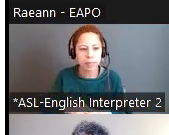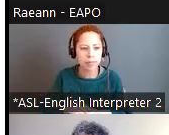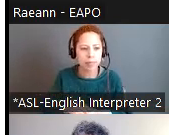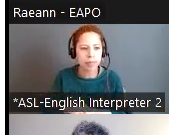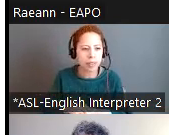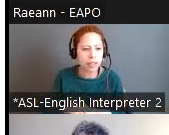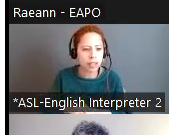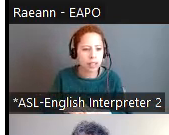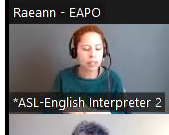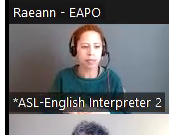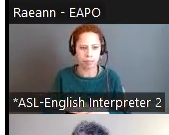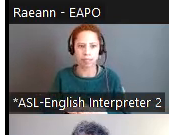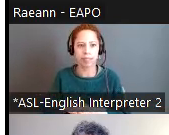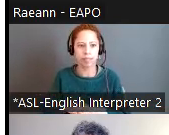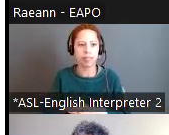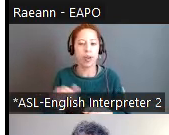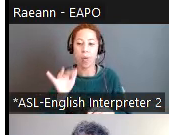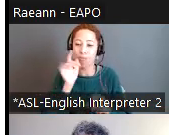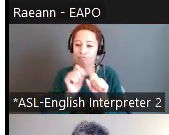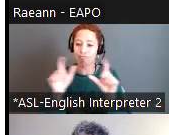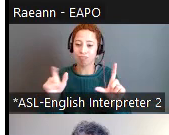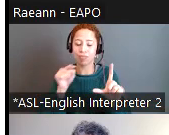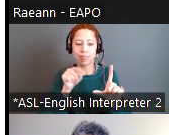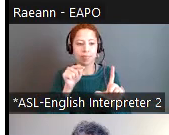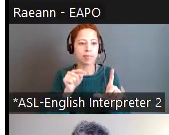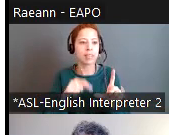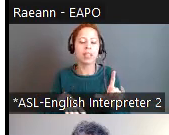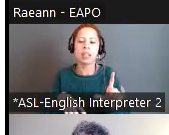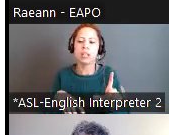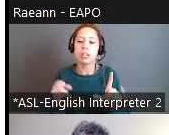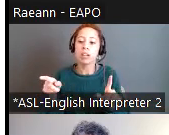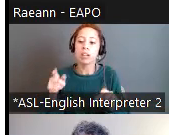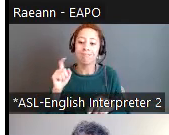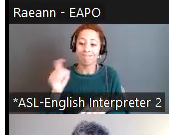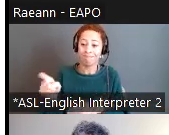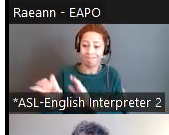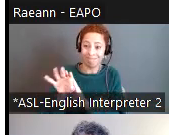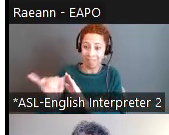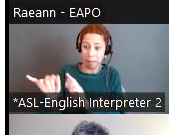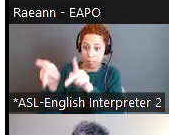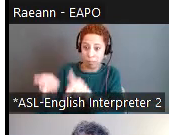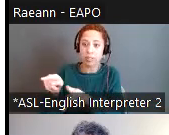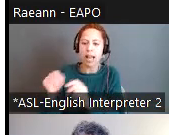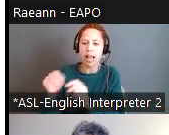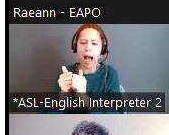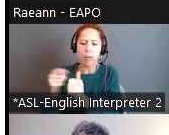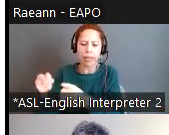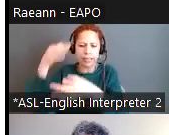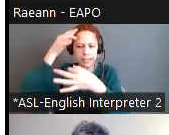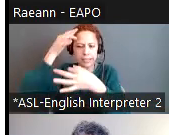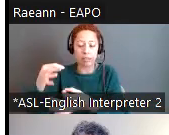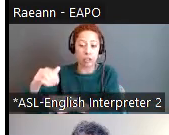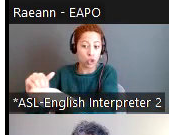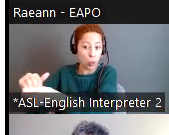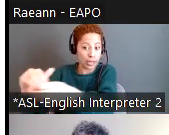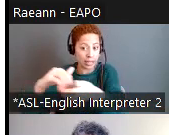It's also going to give you an opportunity to decide how your attorney should make decisions. So they can either make them jointly, which means they all need to be